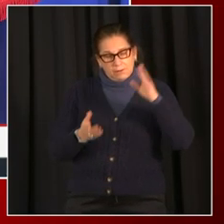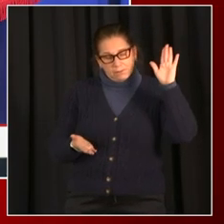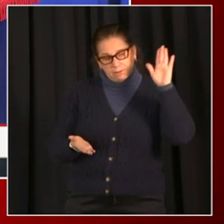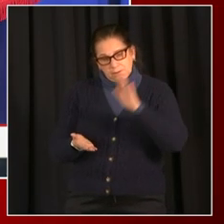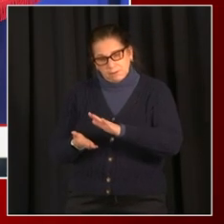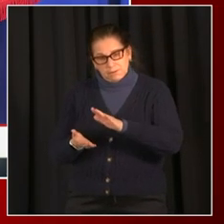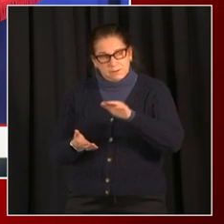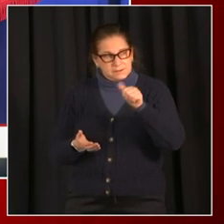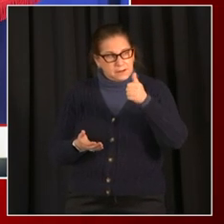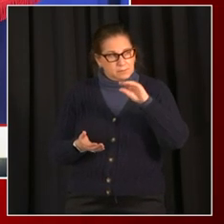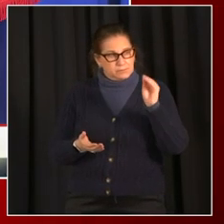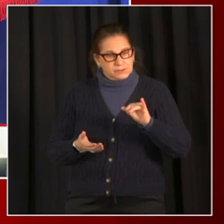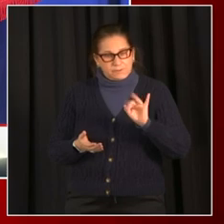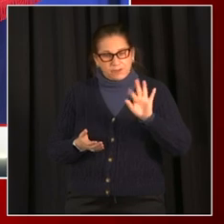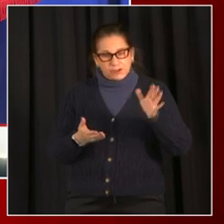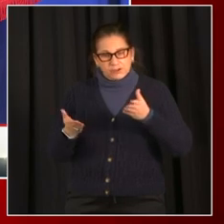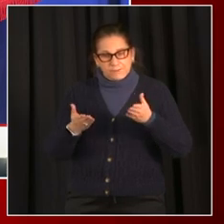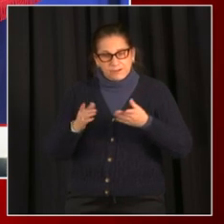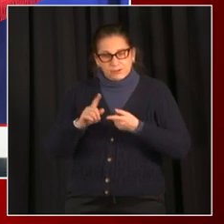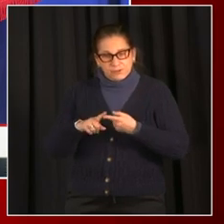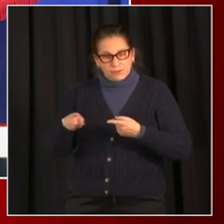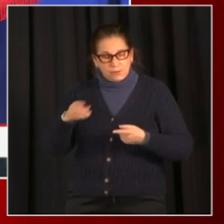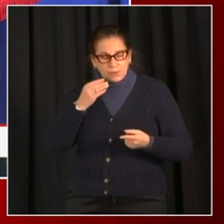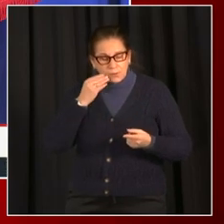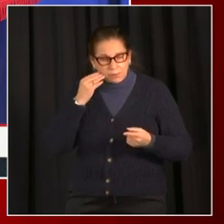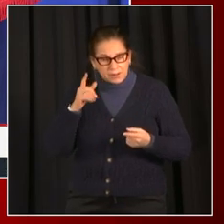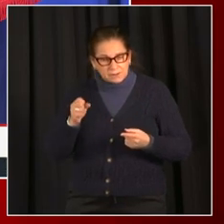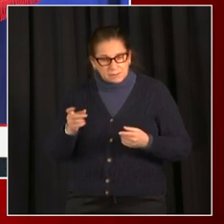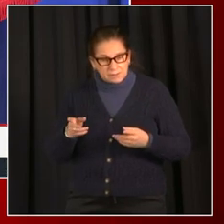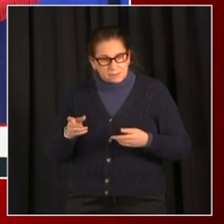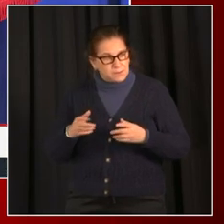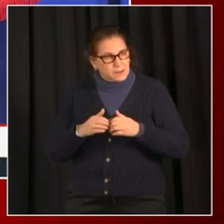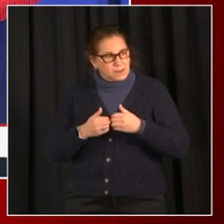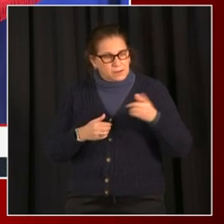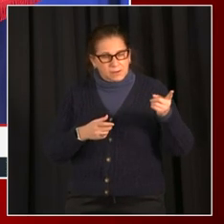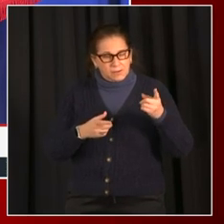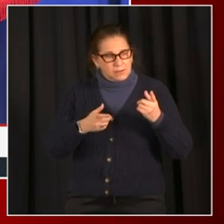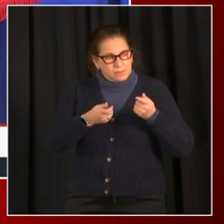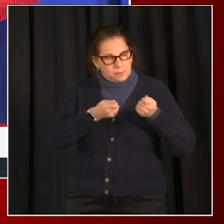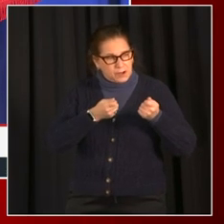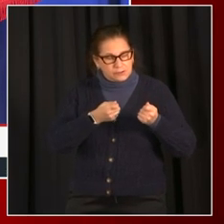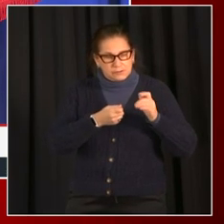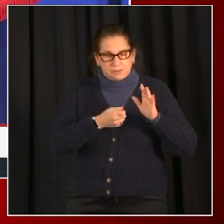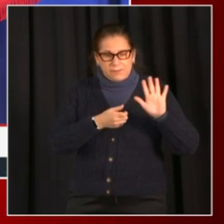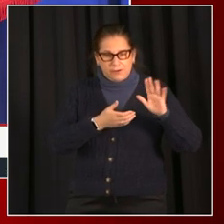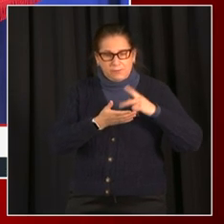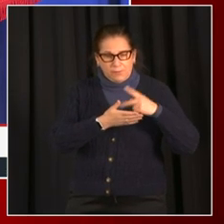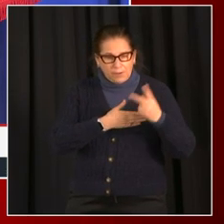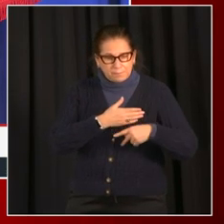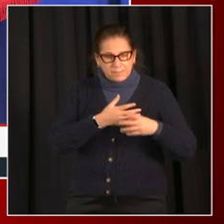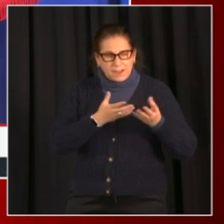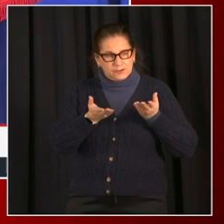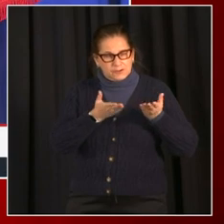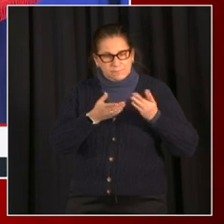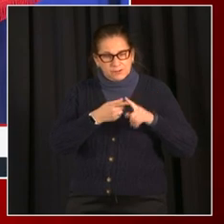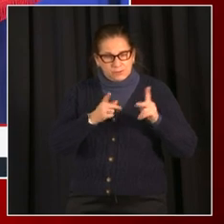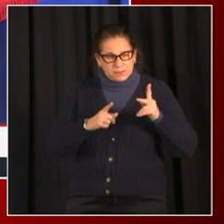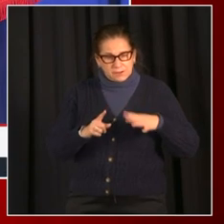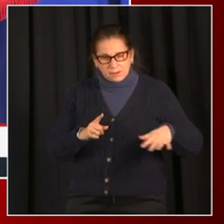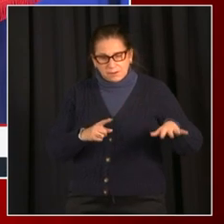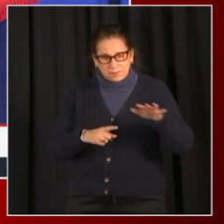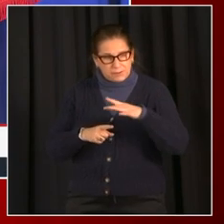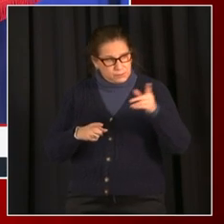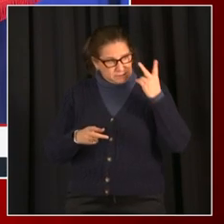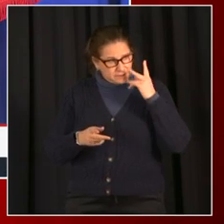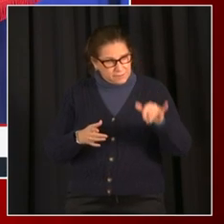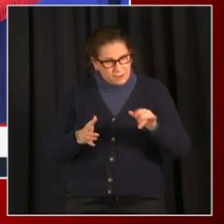from DHS to deal with programs, social service-related programs. I don't know whether you've seen the letter yet.